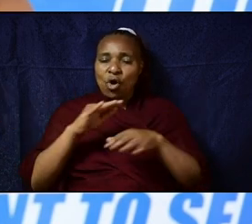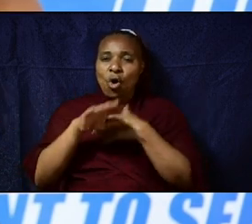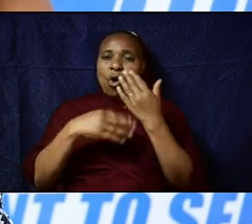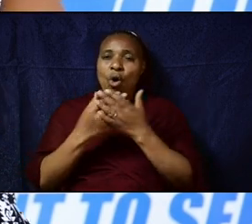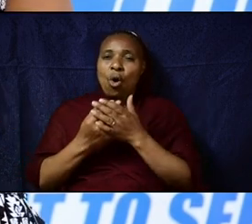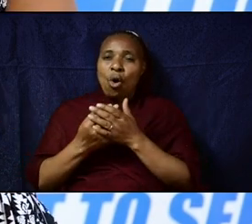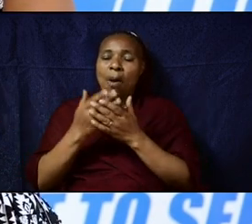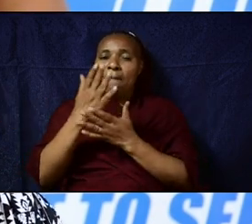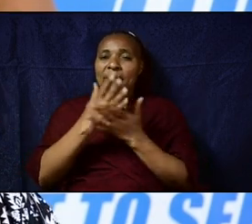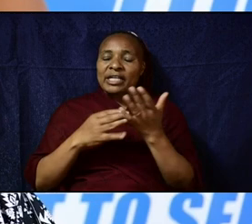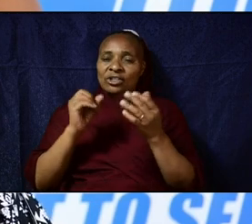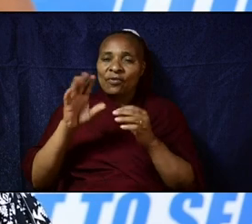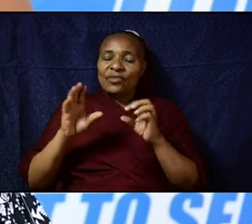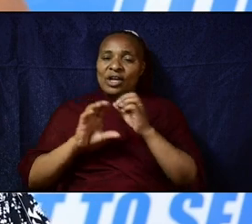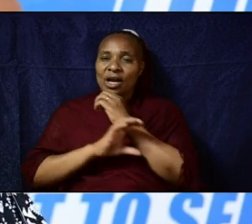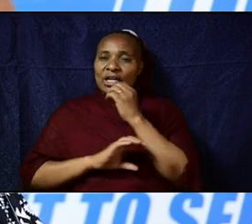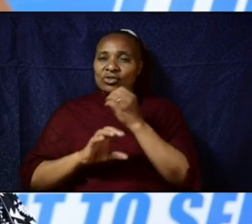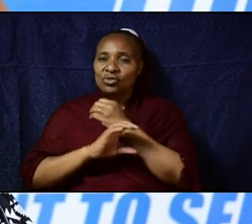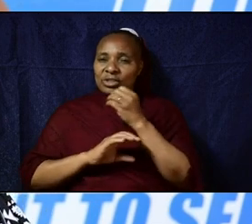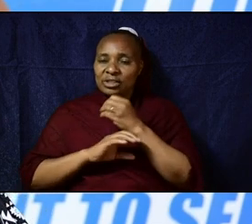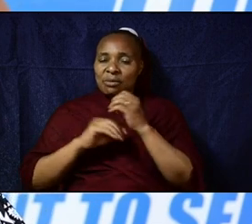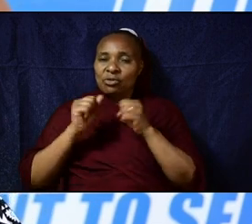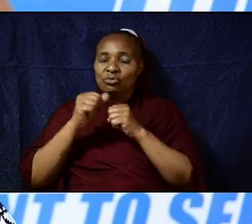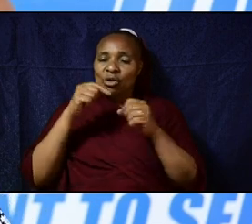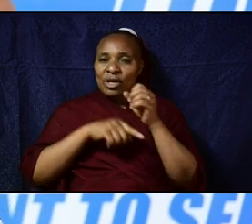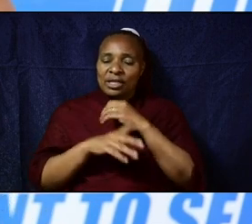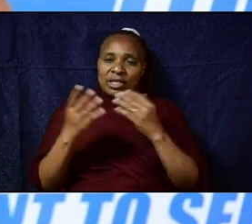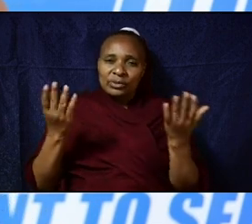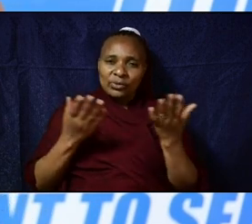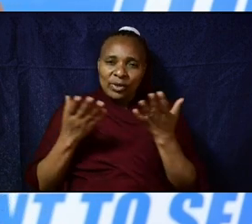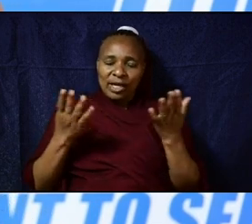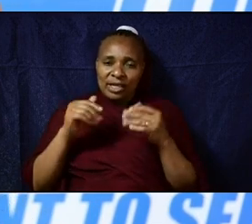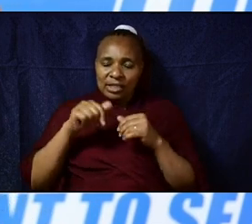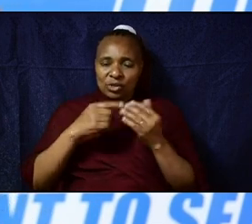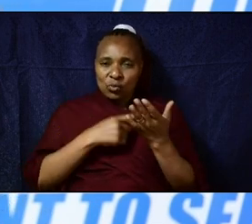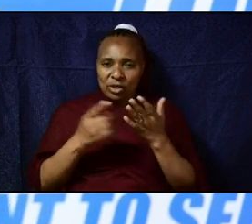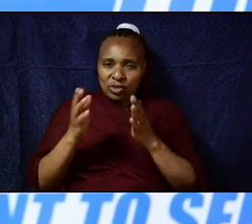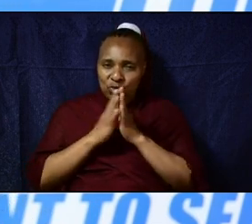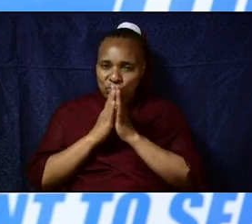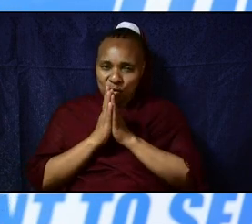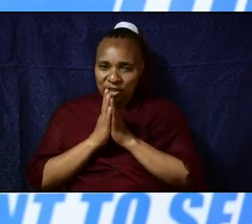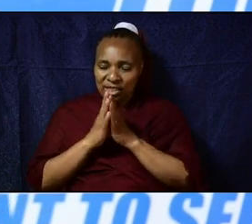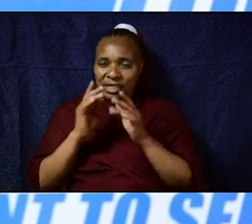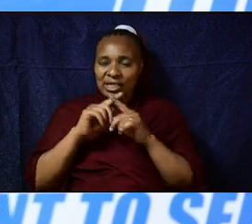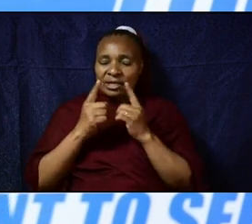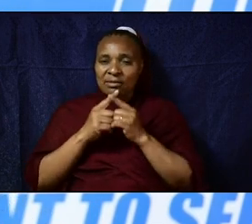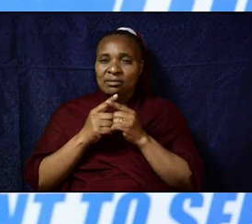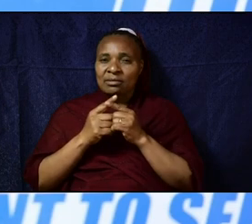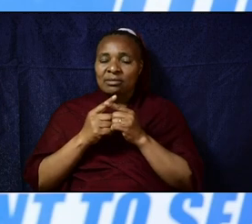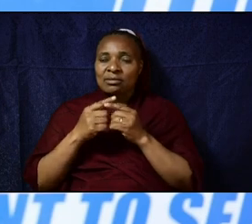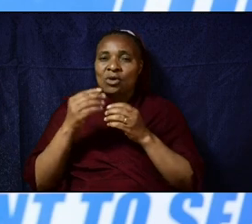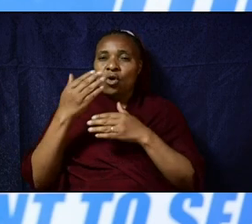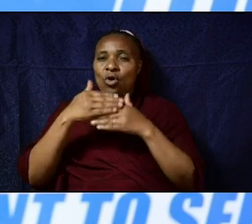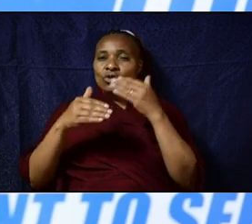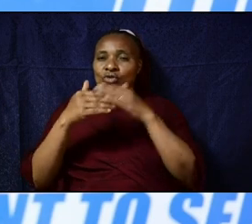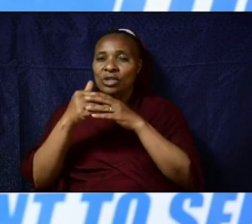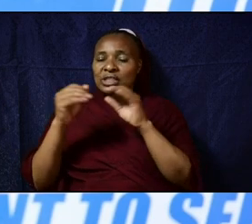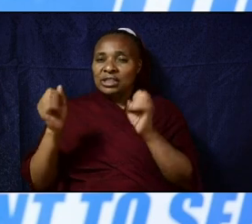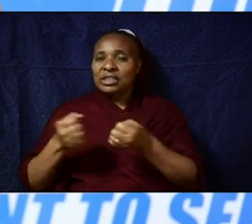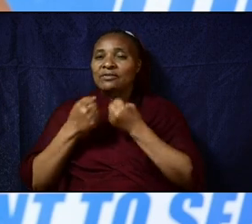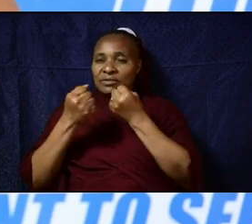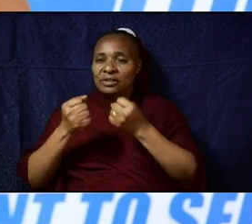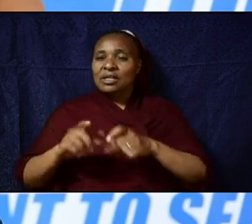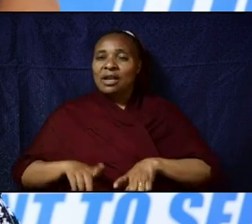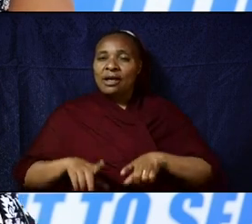of the country. Okay, with no further ado, we're gonna get into this week's story, and it's called Construction Saves